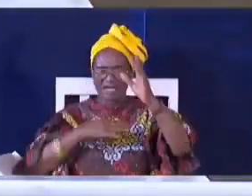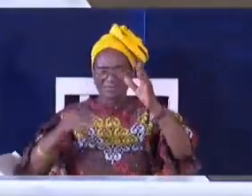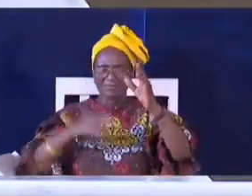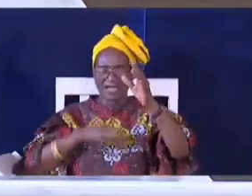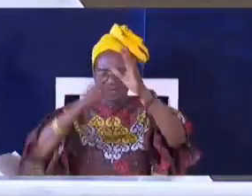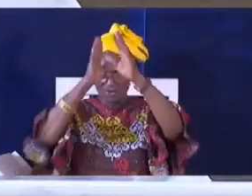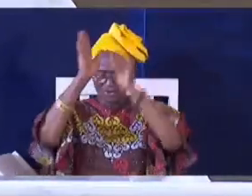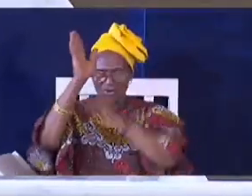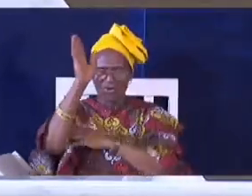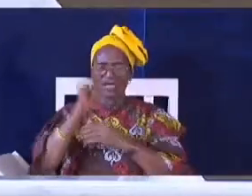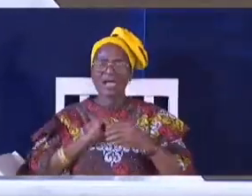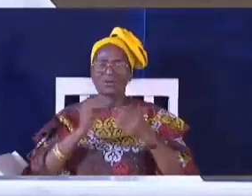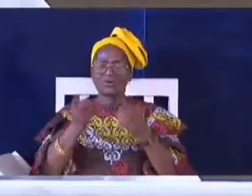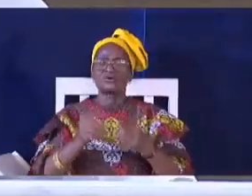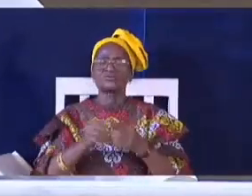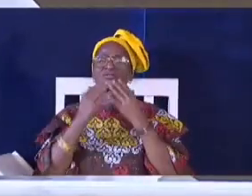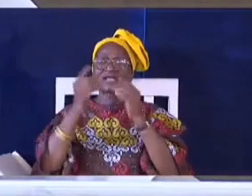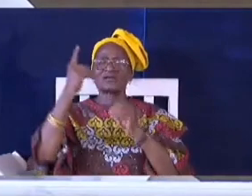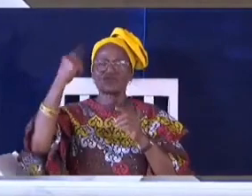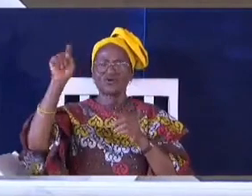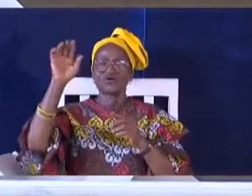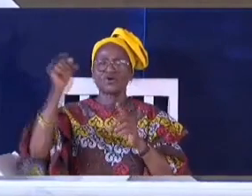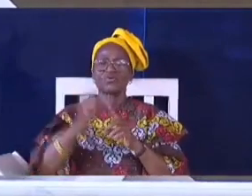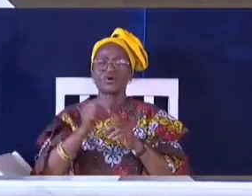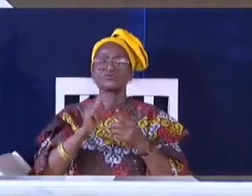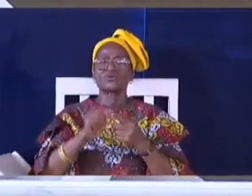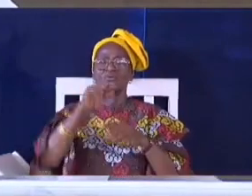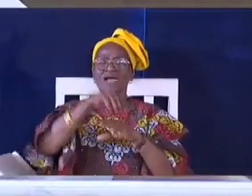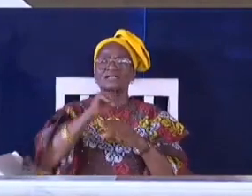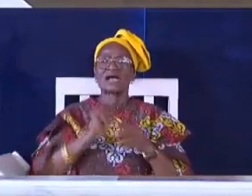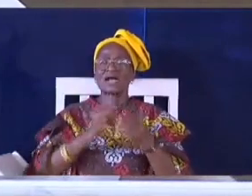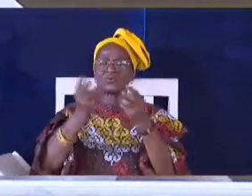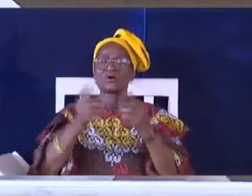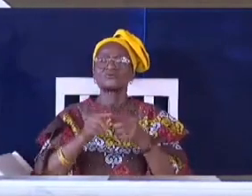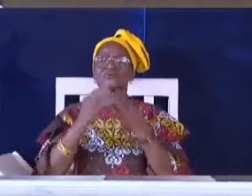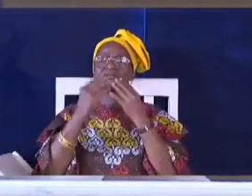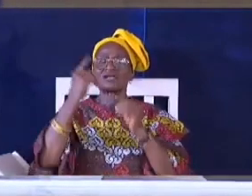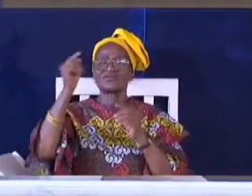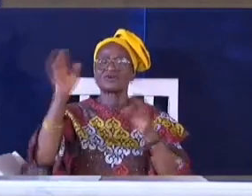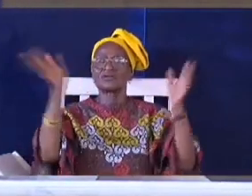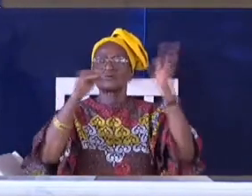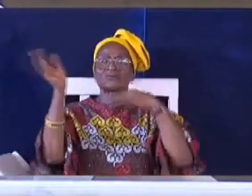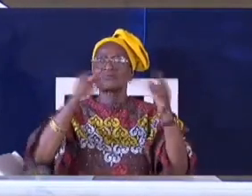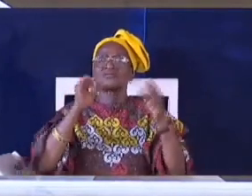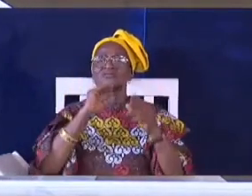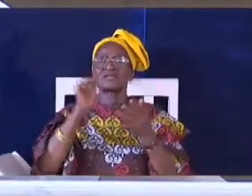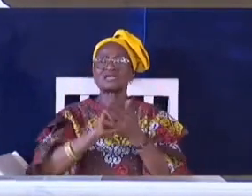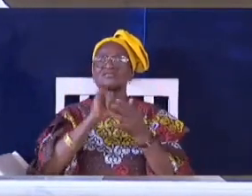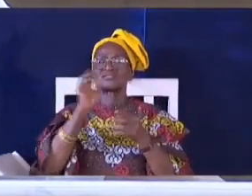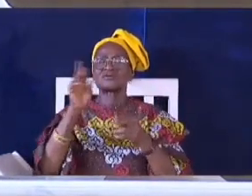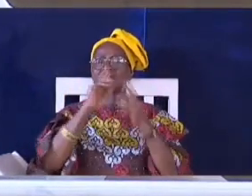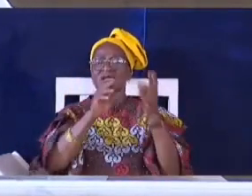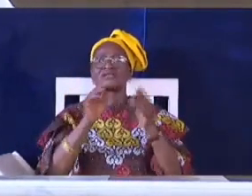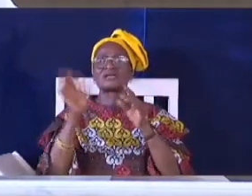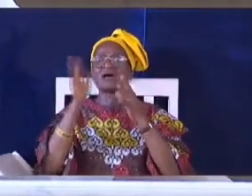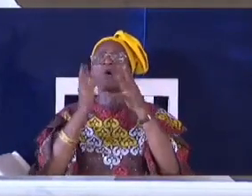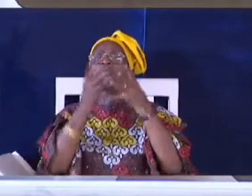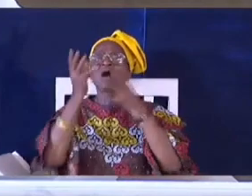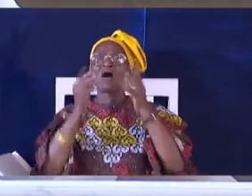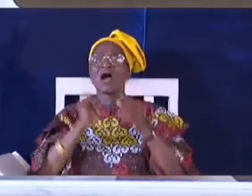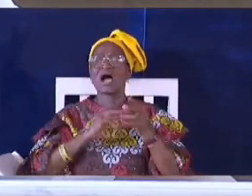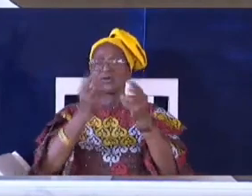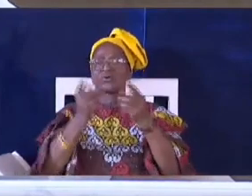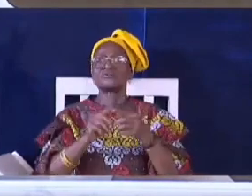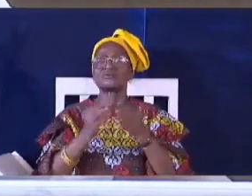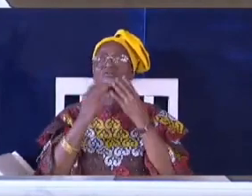want to thank you for your word tonight. I want to thank you for the wind that is already blowing. And I want to thank